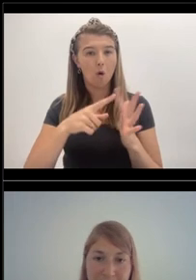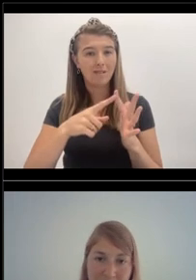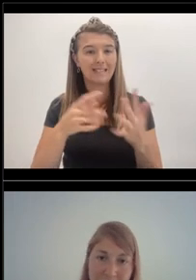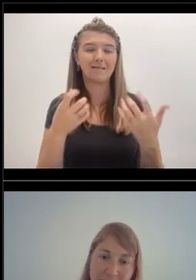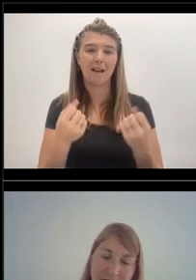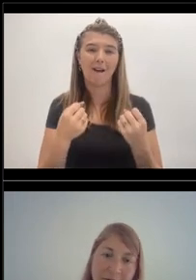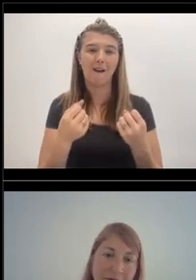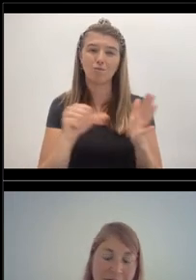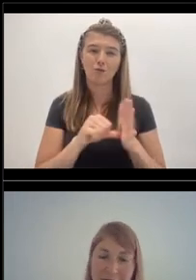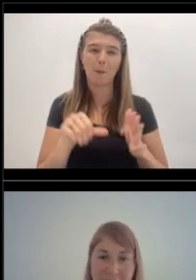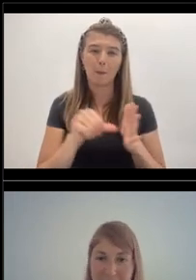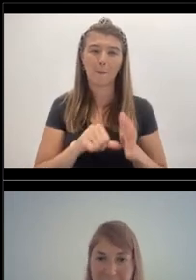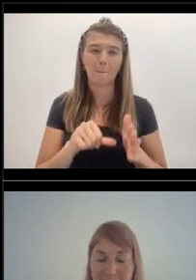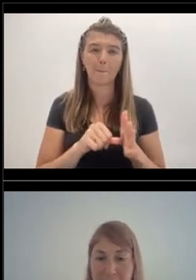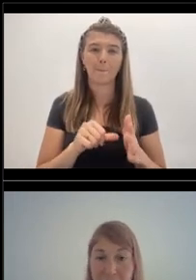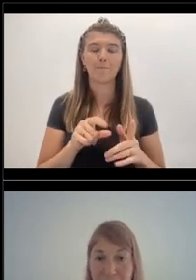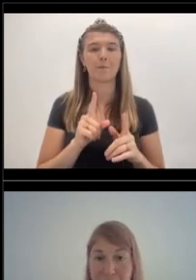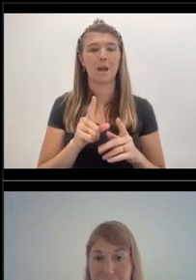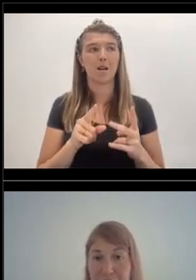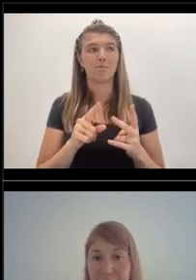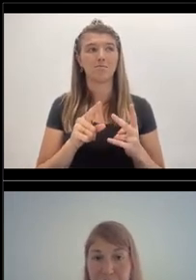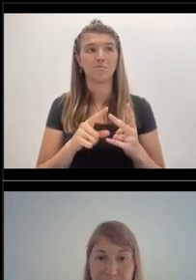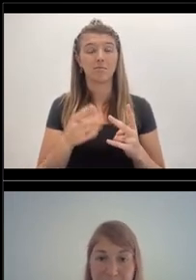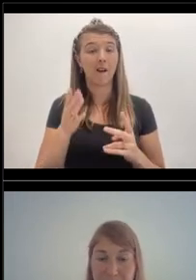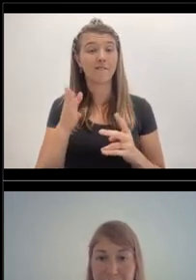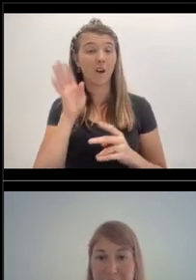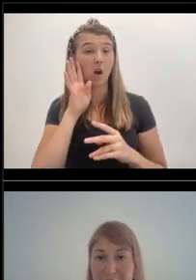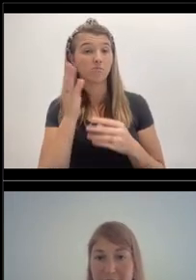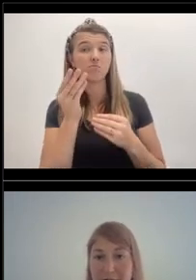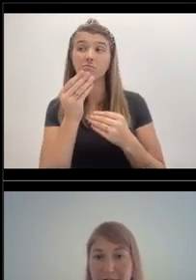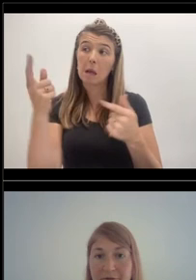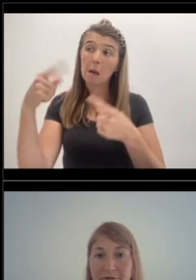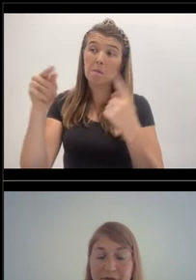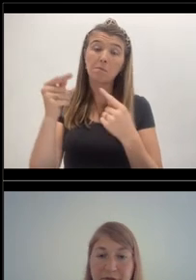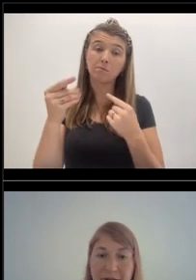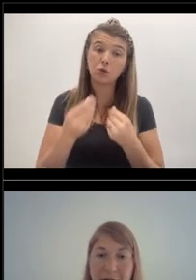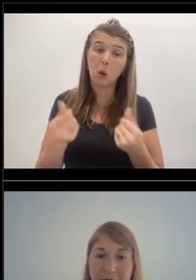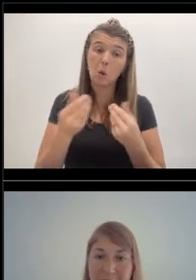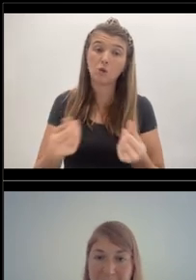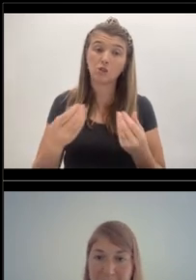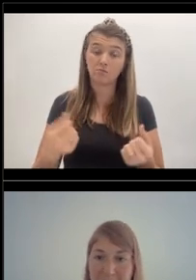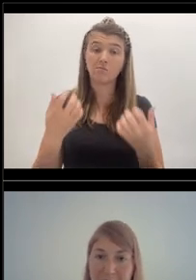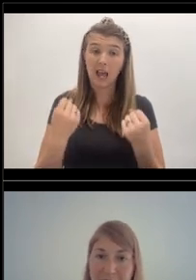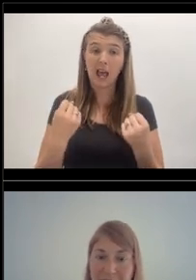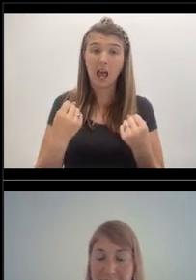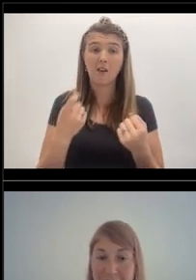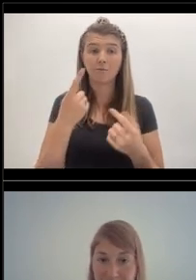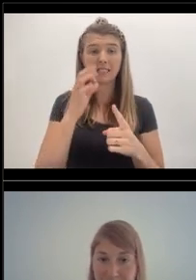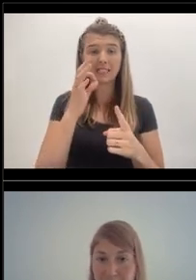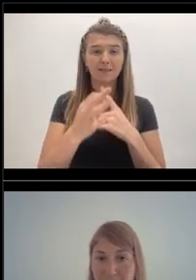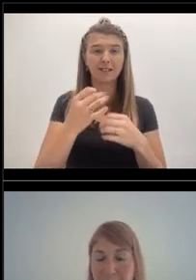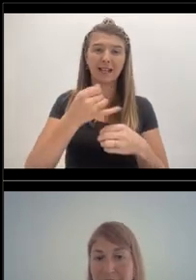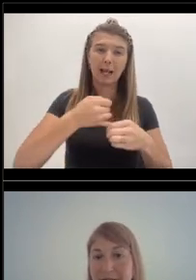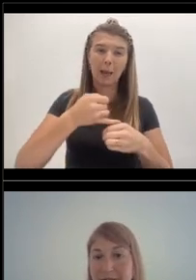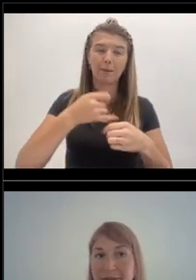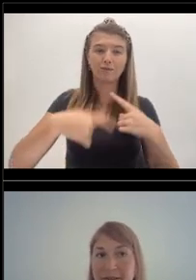have heard a lot about some solutions to this problem already. So, and for certain chemical recycling technologies, it's less